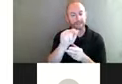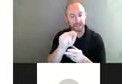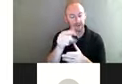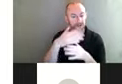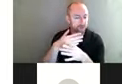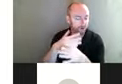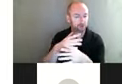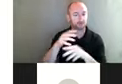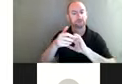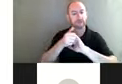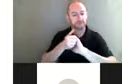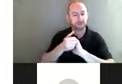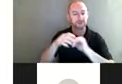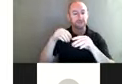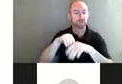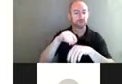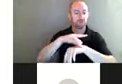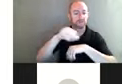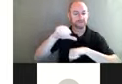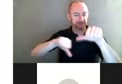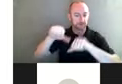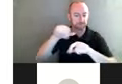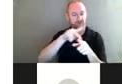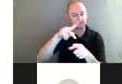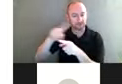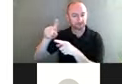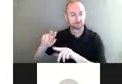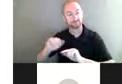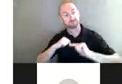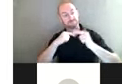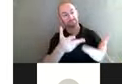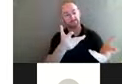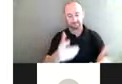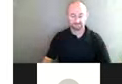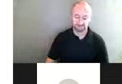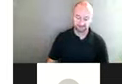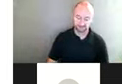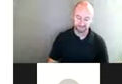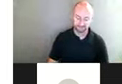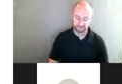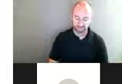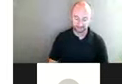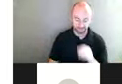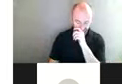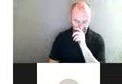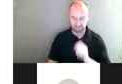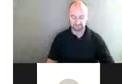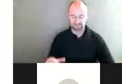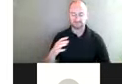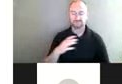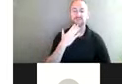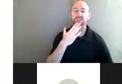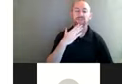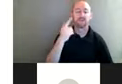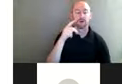collaboration within the earth sciences. So I'll turn it over to him. All right, thank you very much, Bill. And I just wanted to start by saying